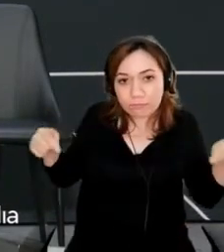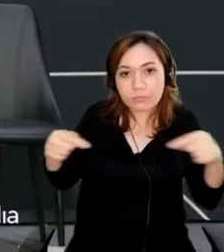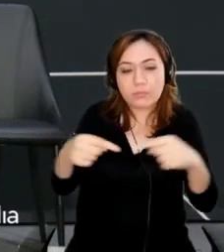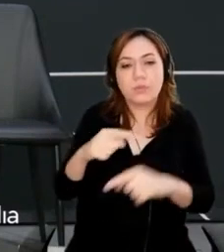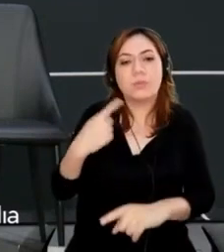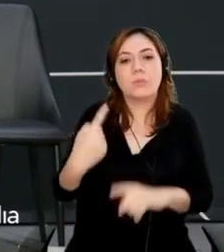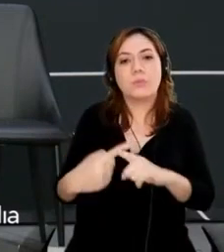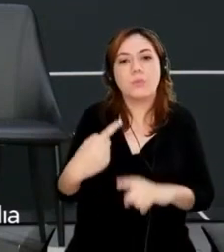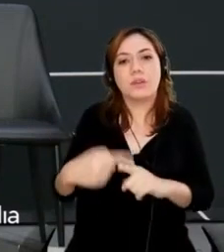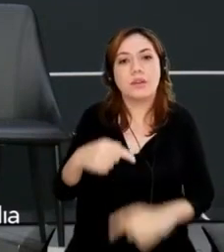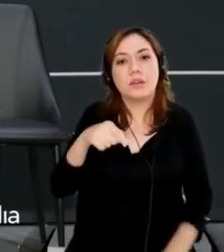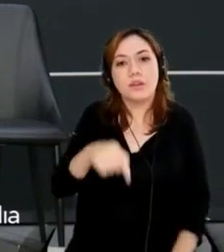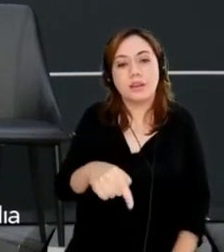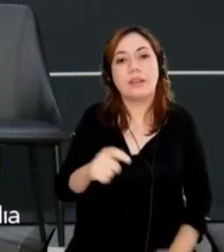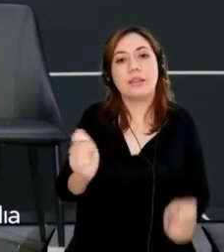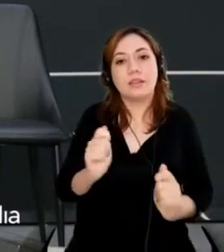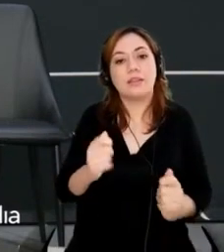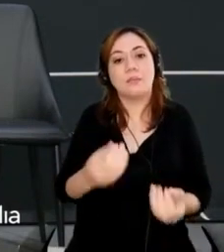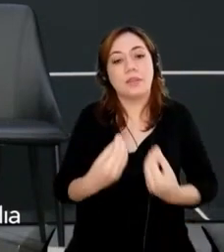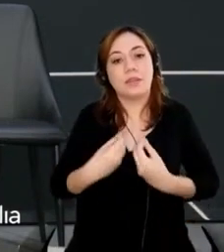to respond